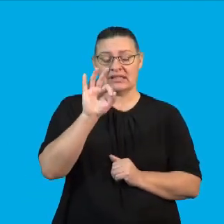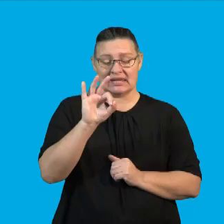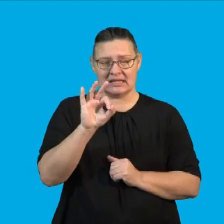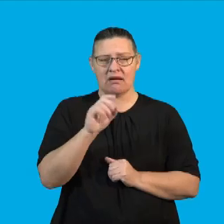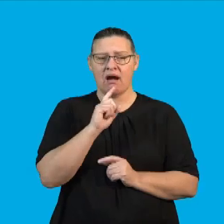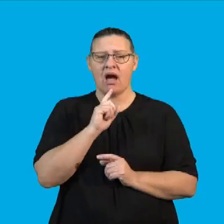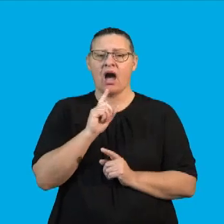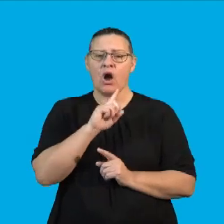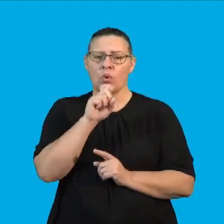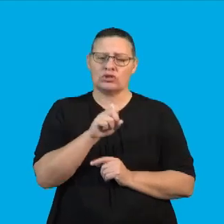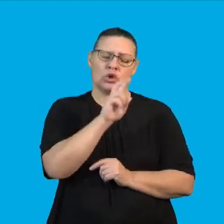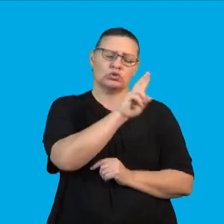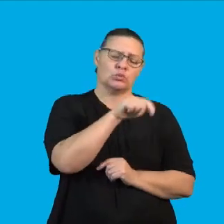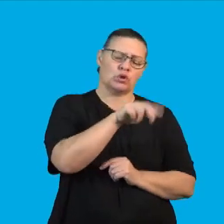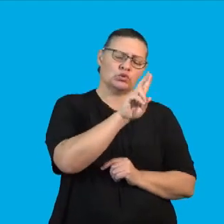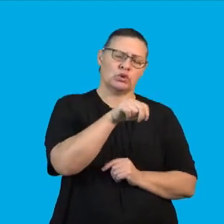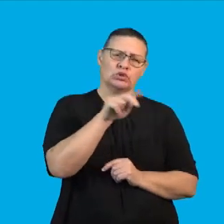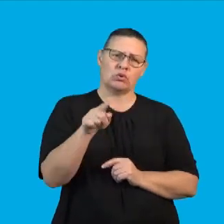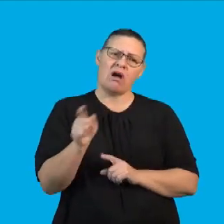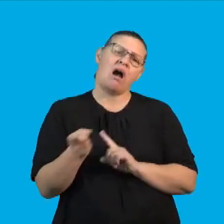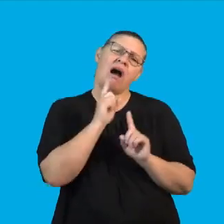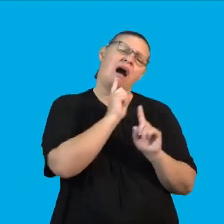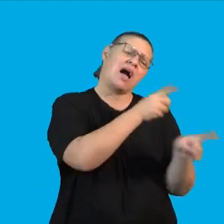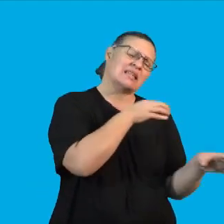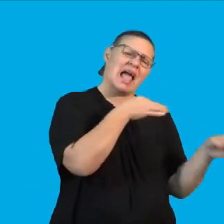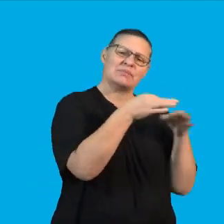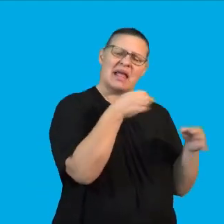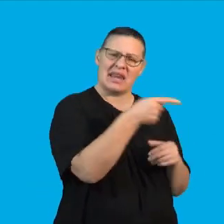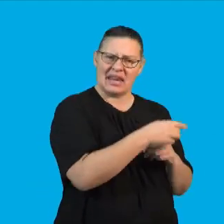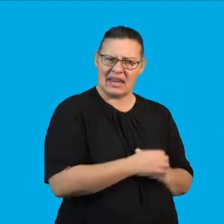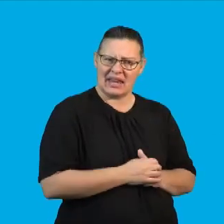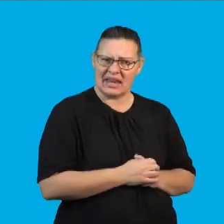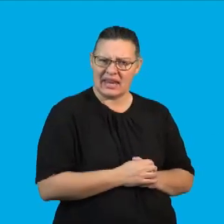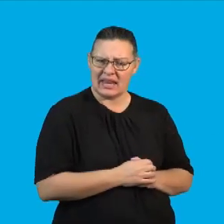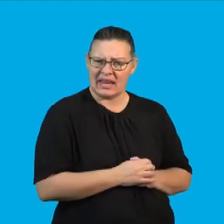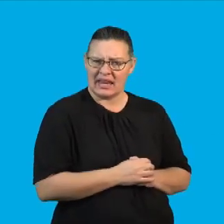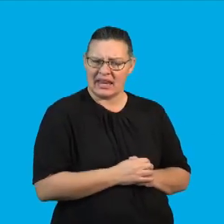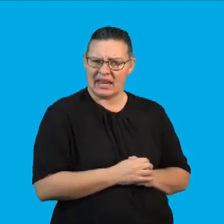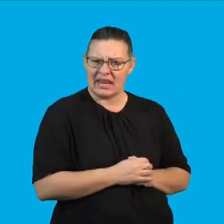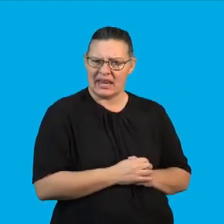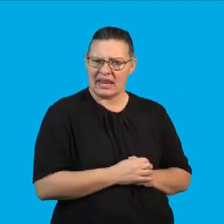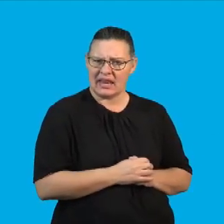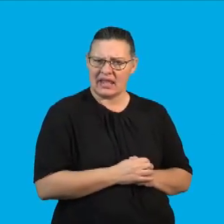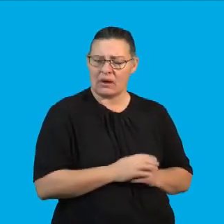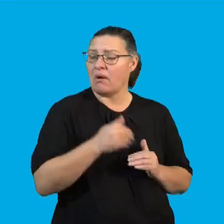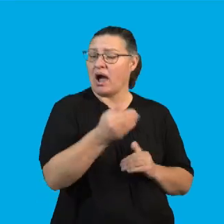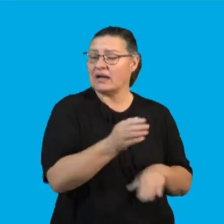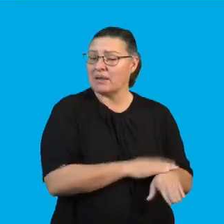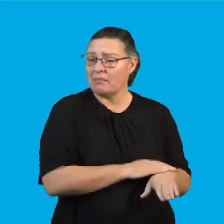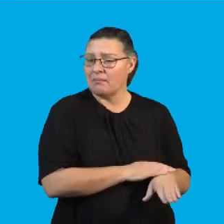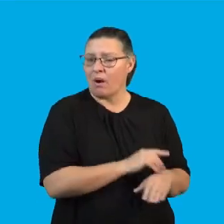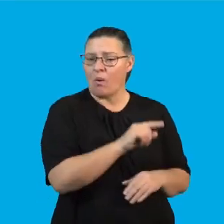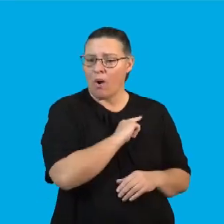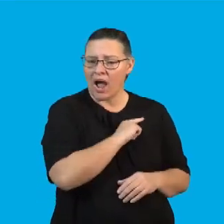2 to 3, explain your answer to question 2 to 2 for 2 marks. Whew. Mrs. Vuma was ahead